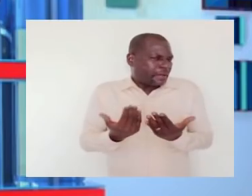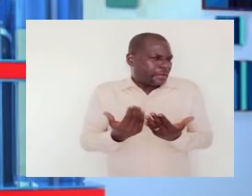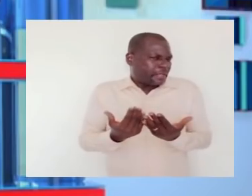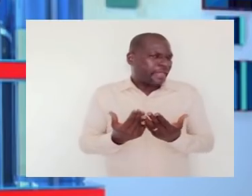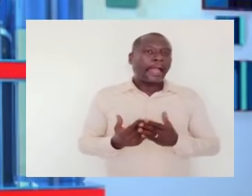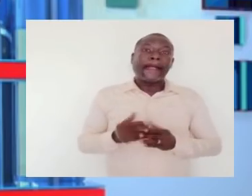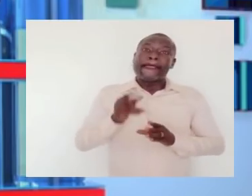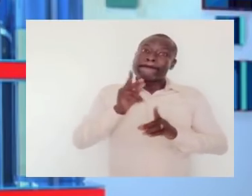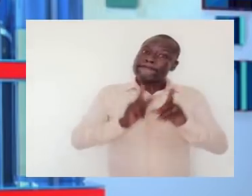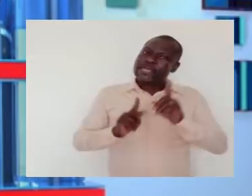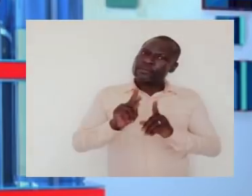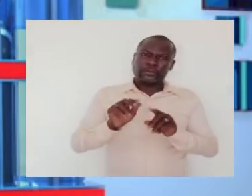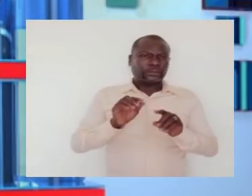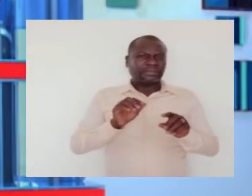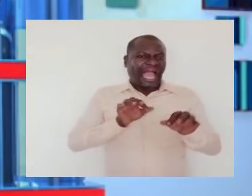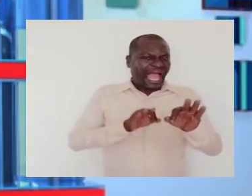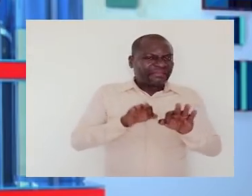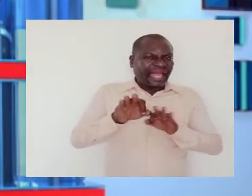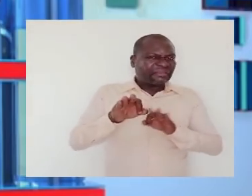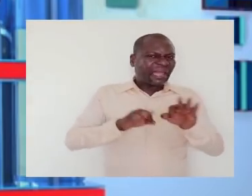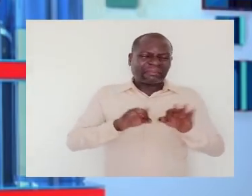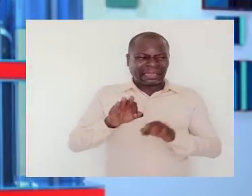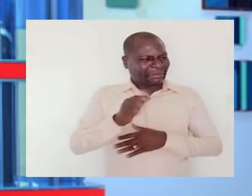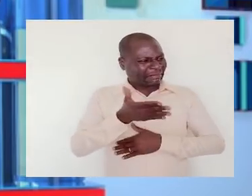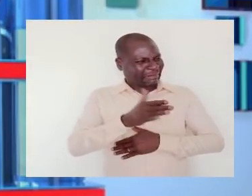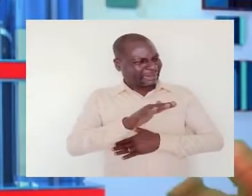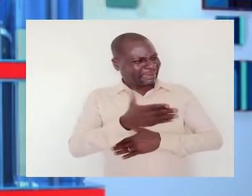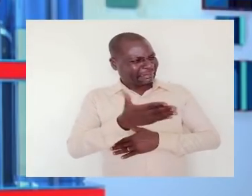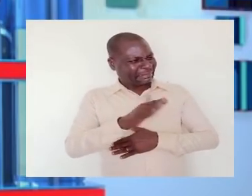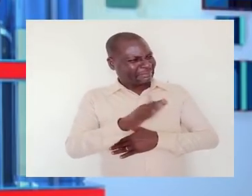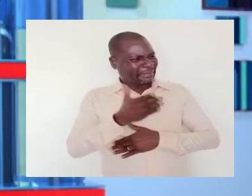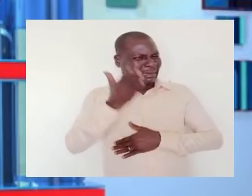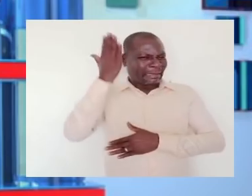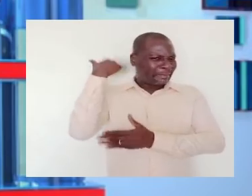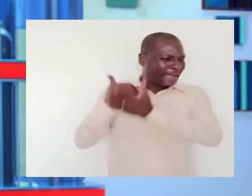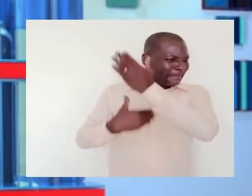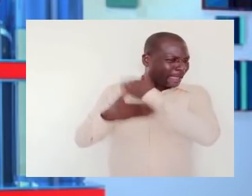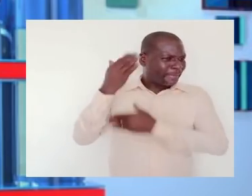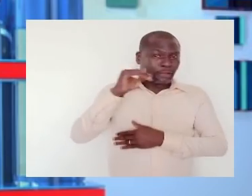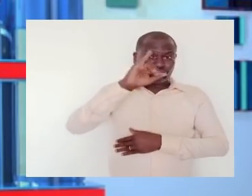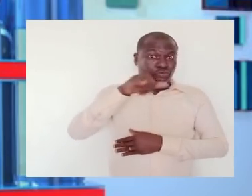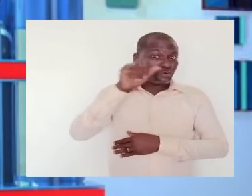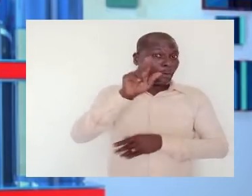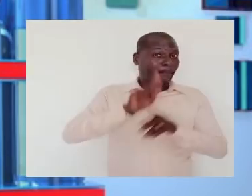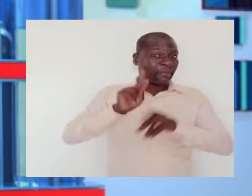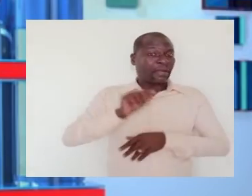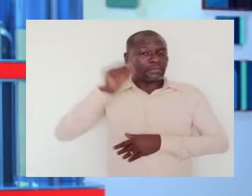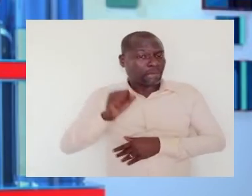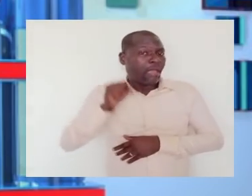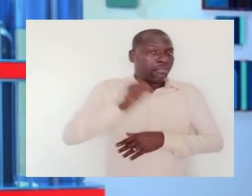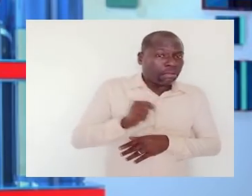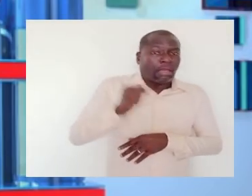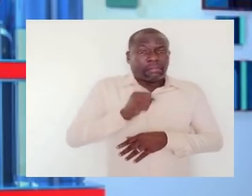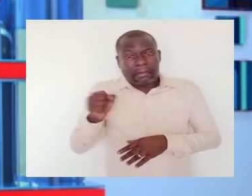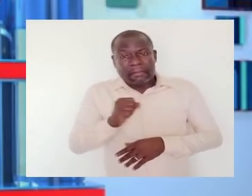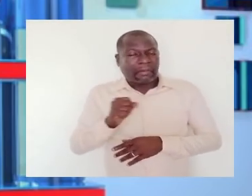e na wo mo ye de wo mo e ye no so so wo kirekire mu a e ye ayete se tete no akonfo ene